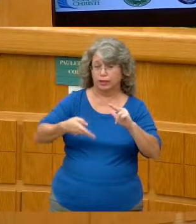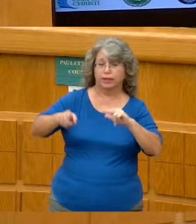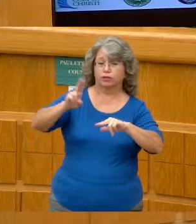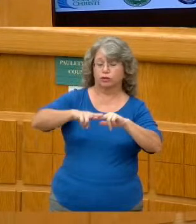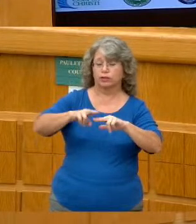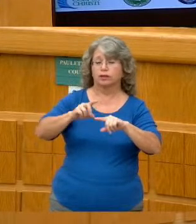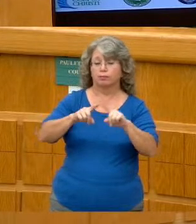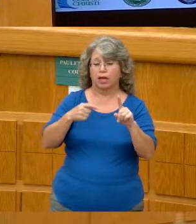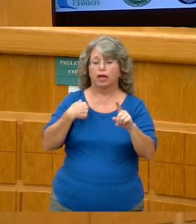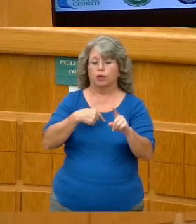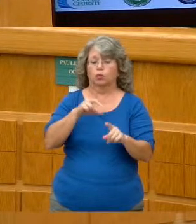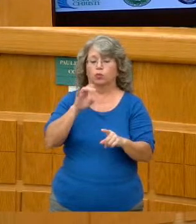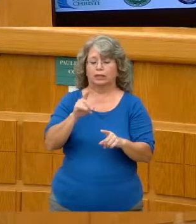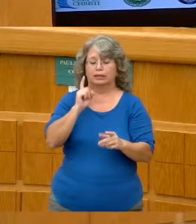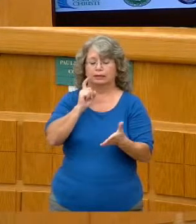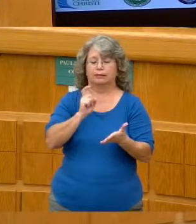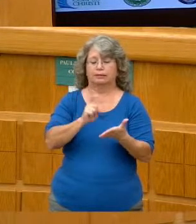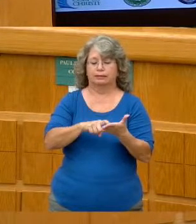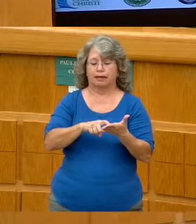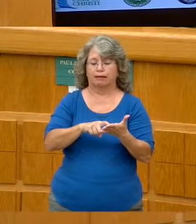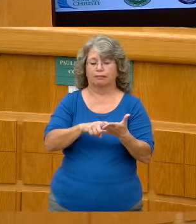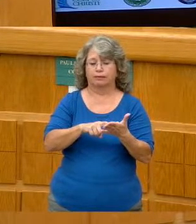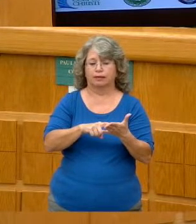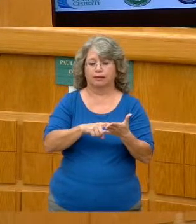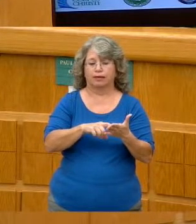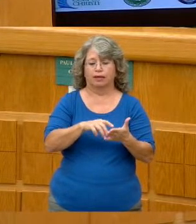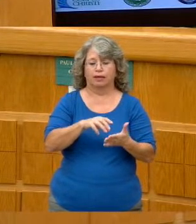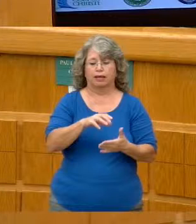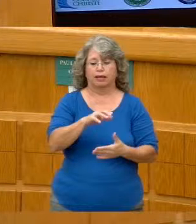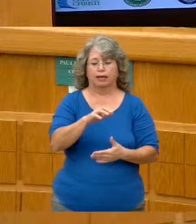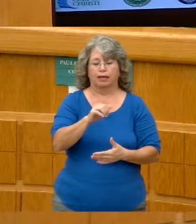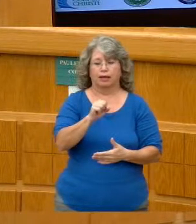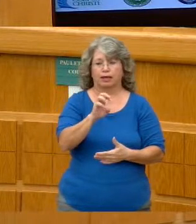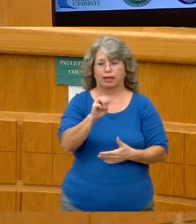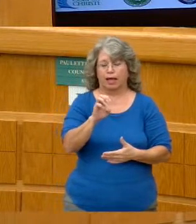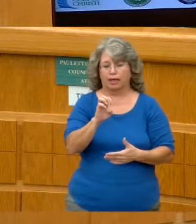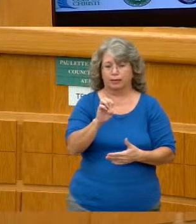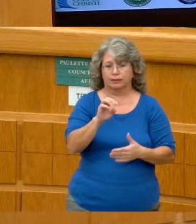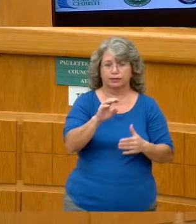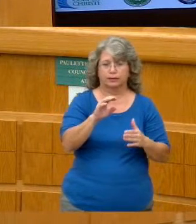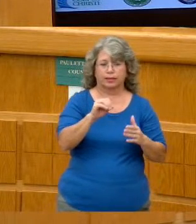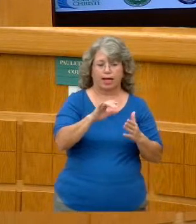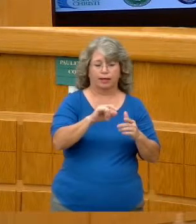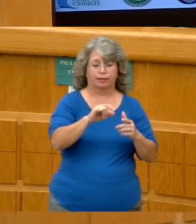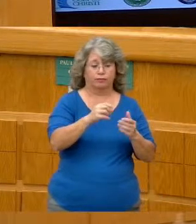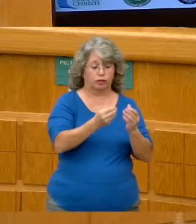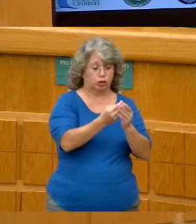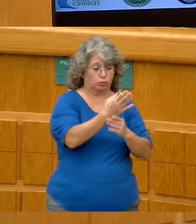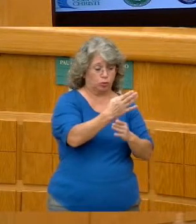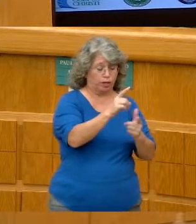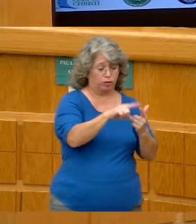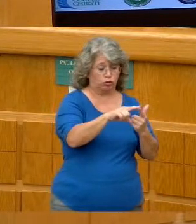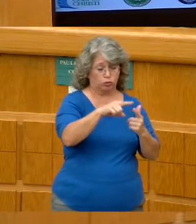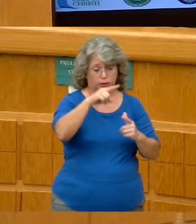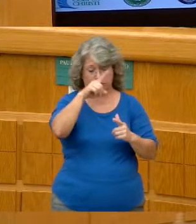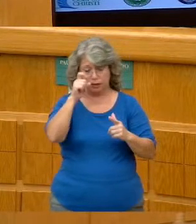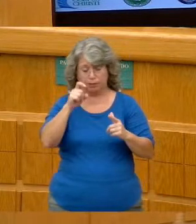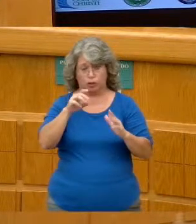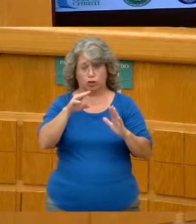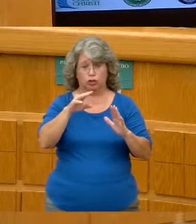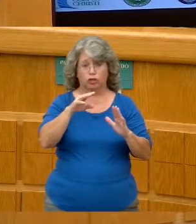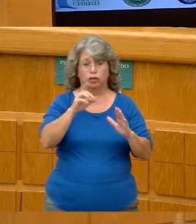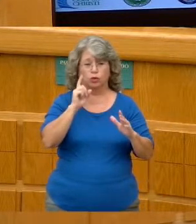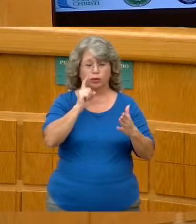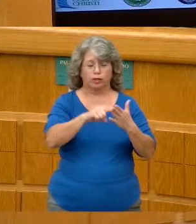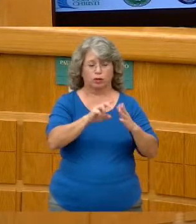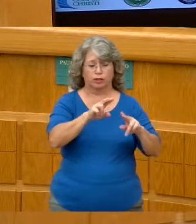an unexplainable decline in cases moving from the spring to the summer, other than it was the season, and we